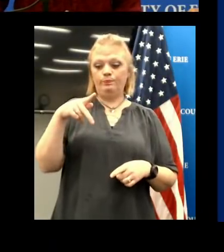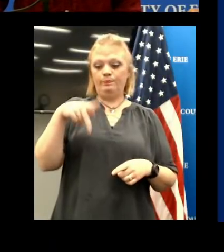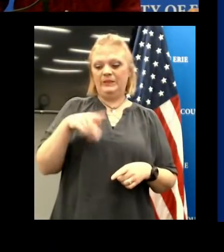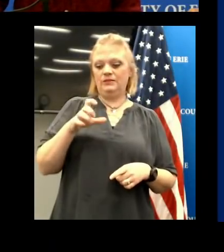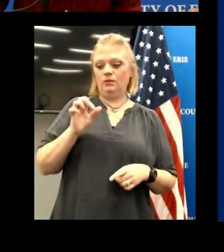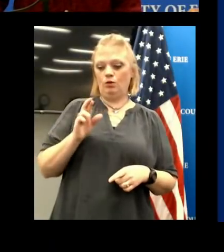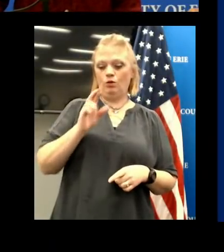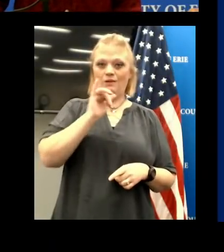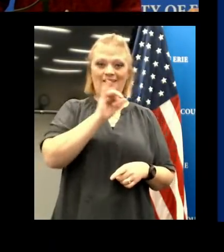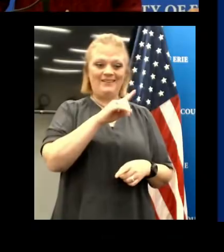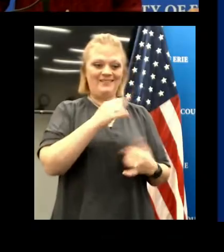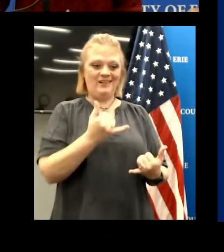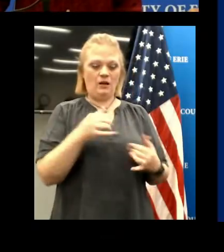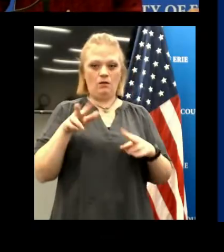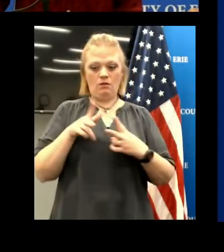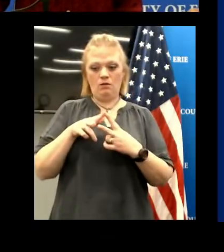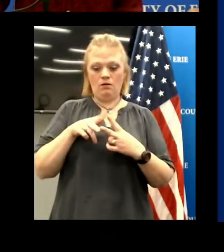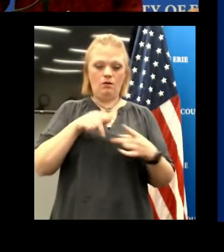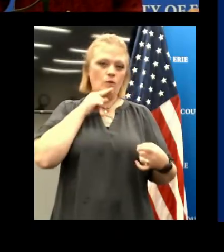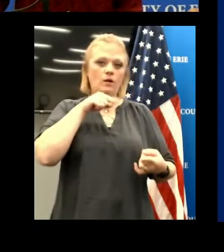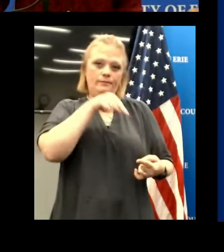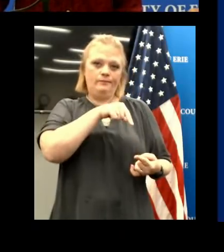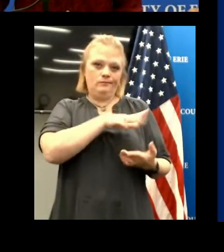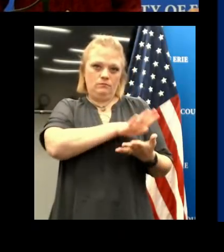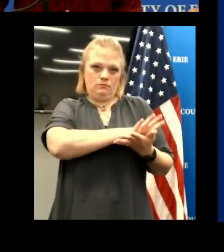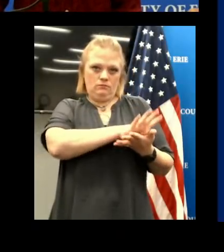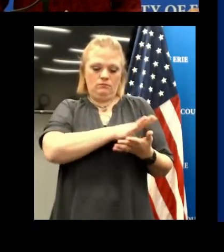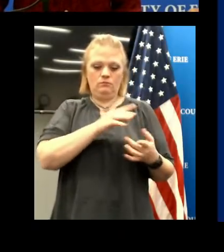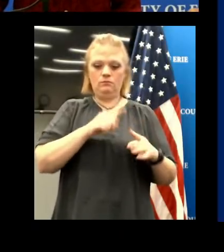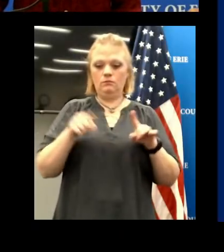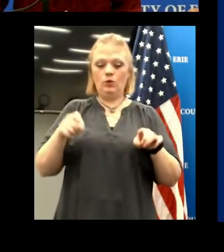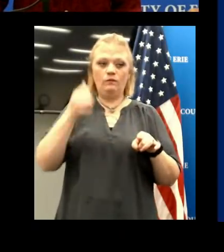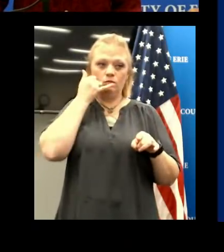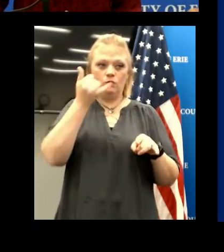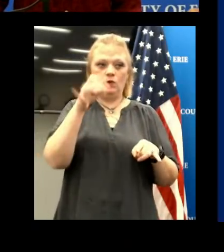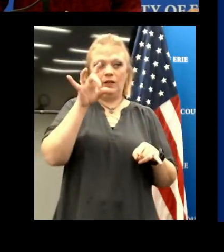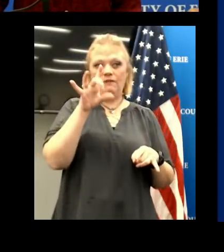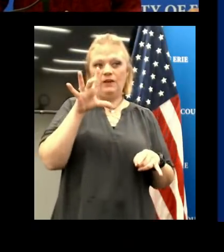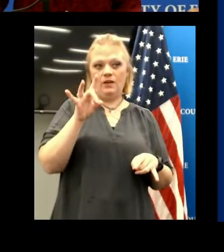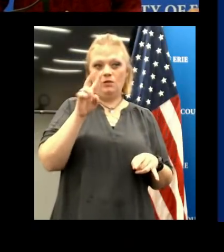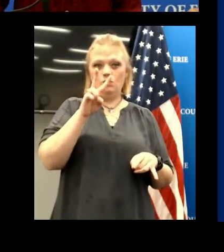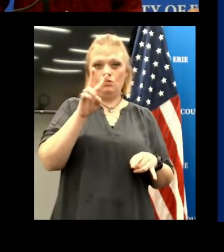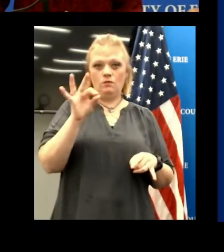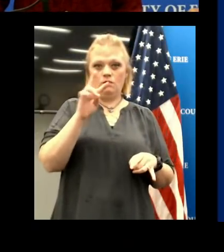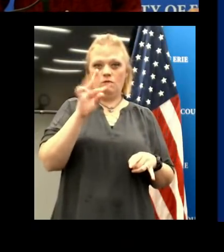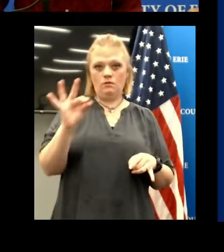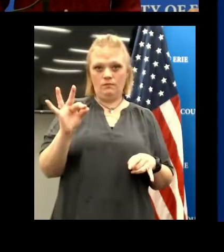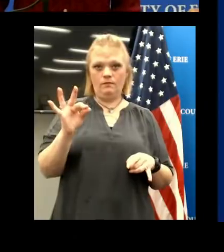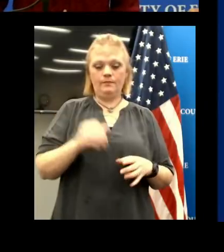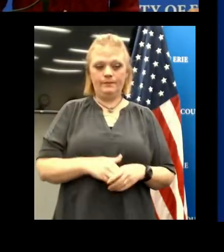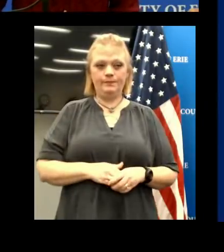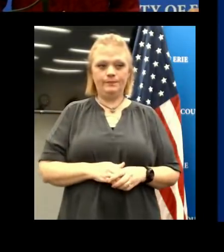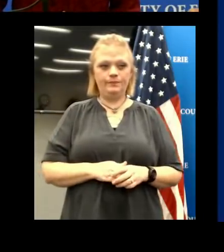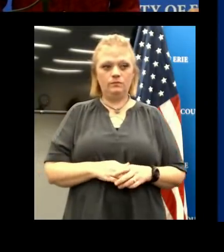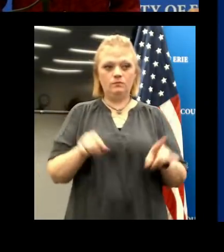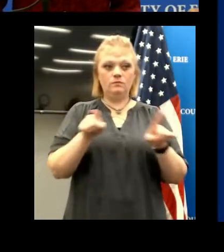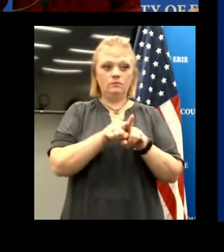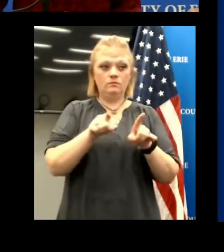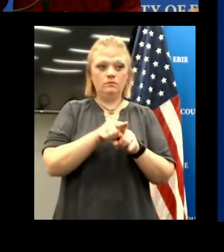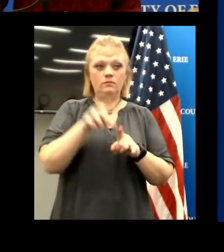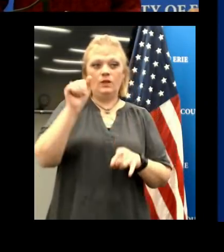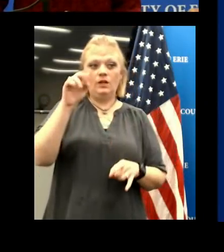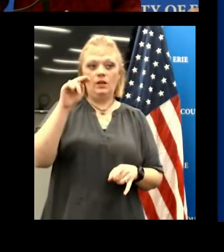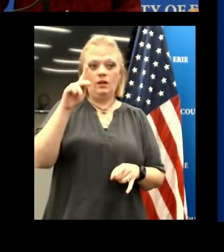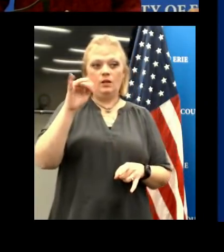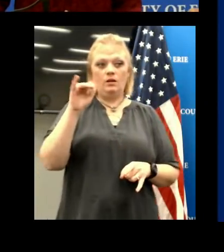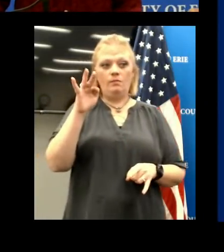ID Now, if you attend school for any reason, you have to call 858-2929. We're also doing antibody